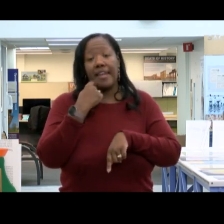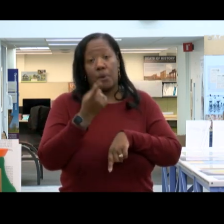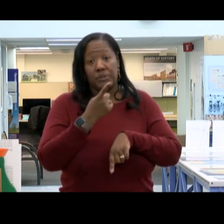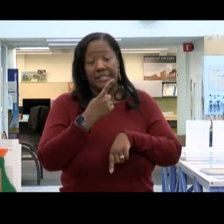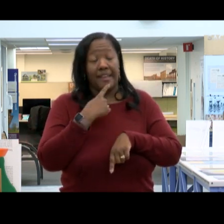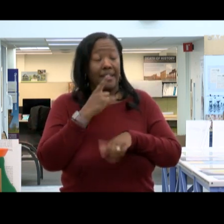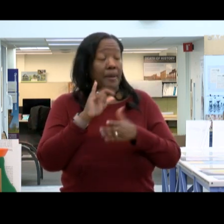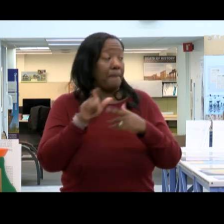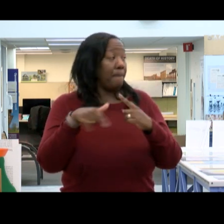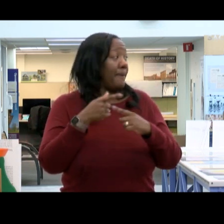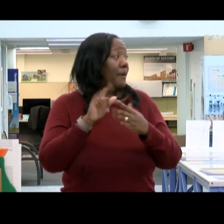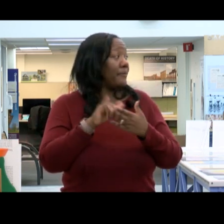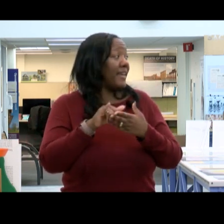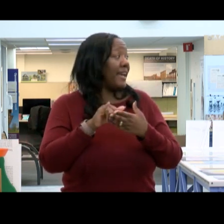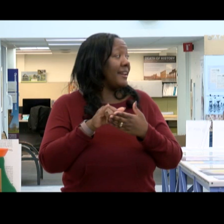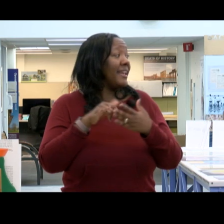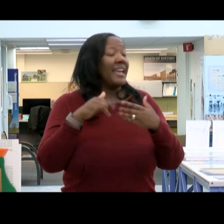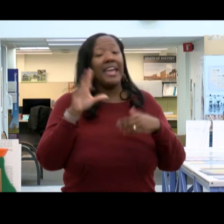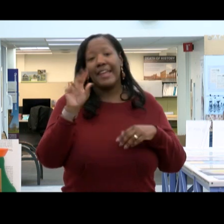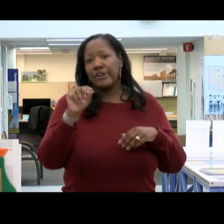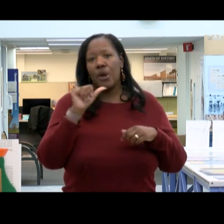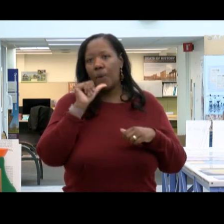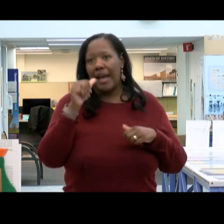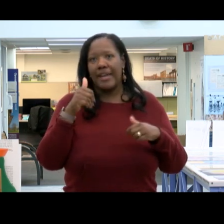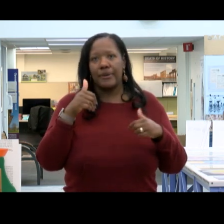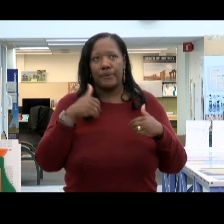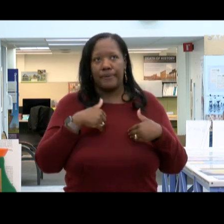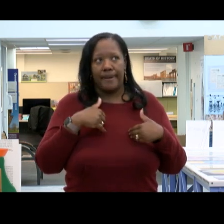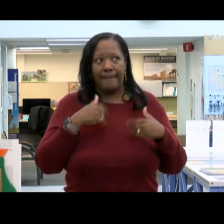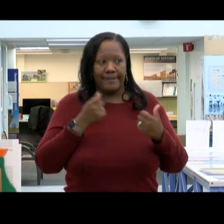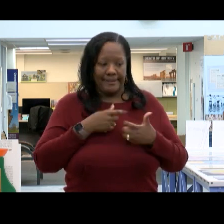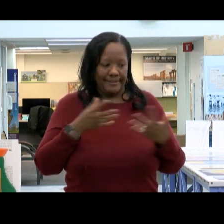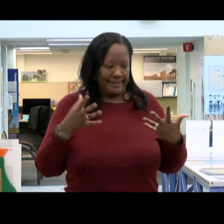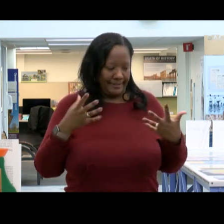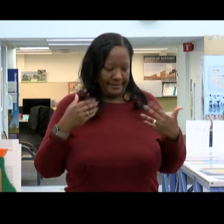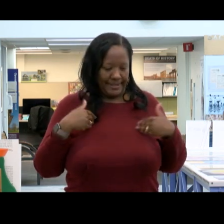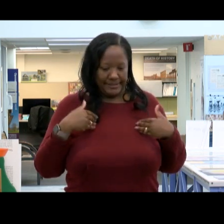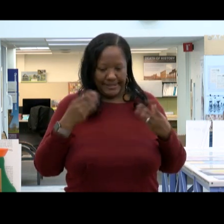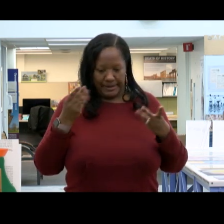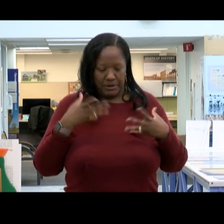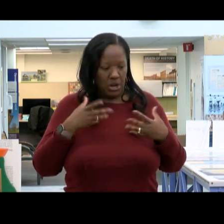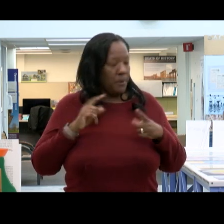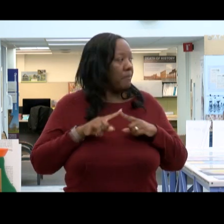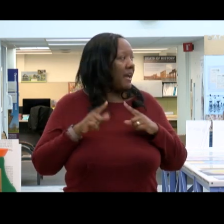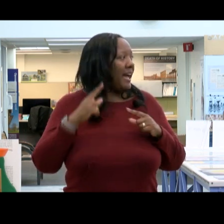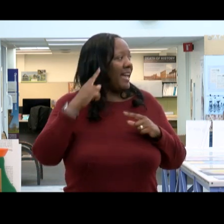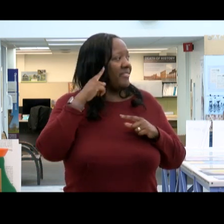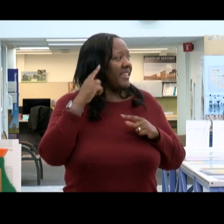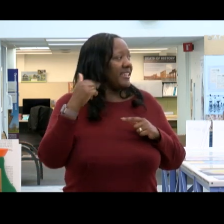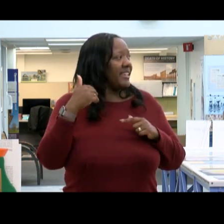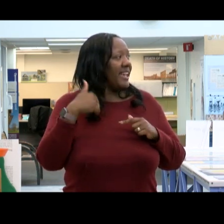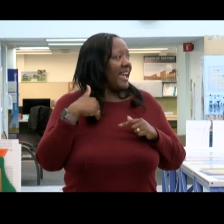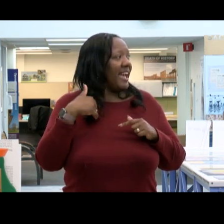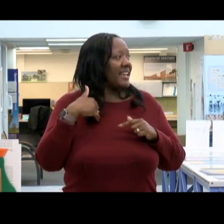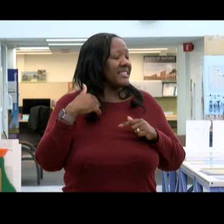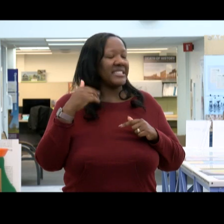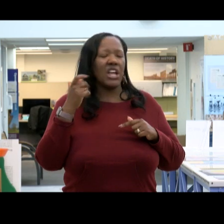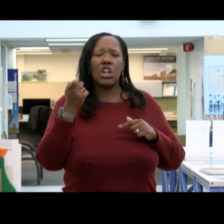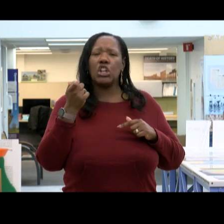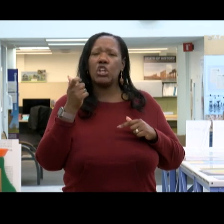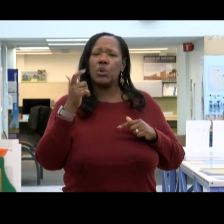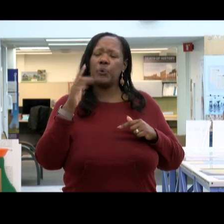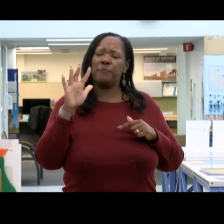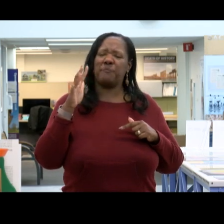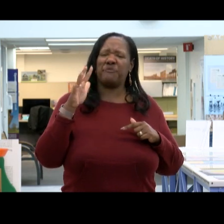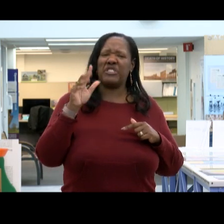looking at this, and I don't have a device that's telling me this, is that I think it has a little bit of a tinge, like